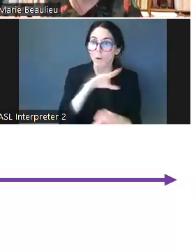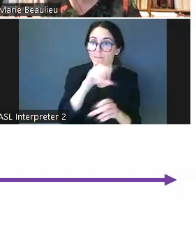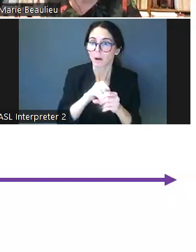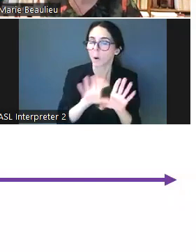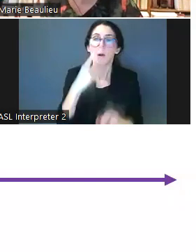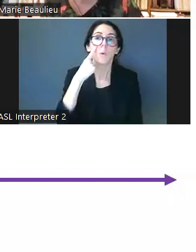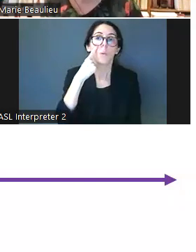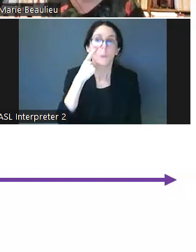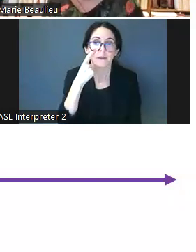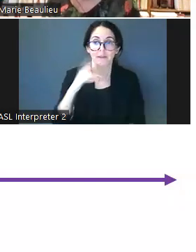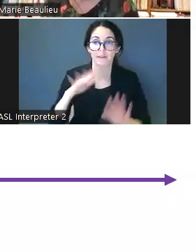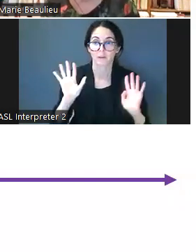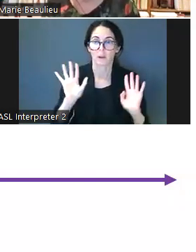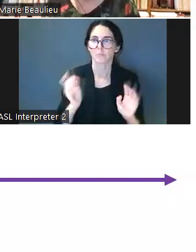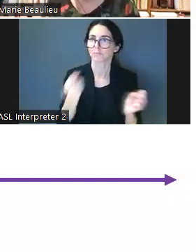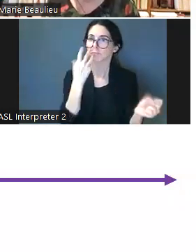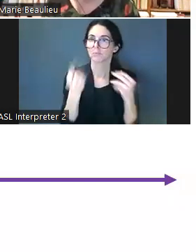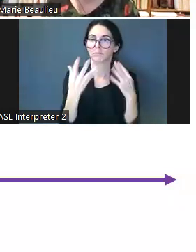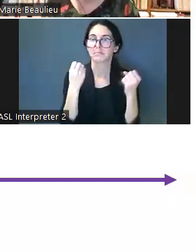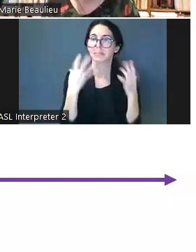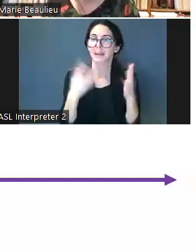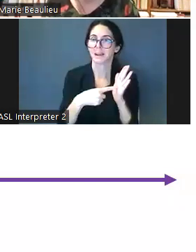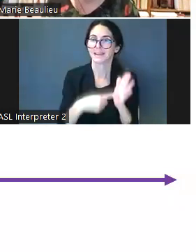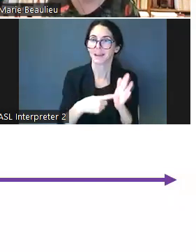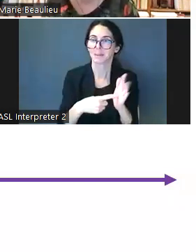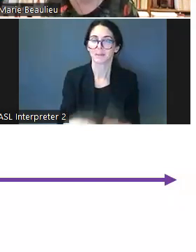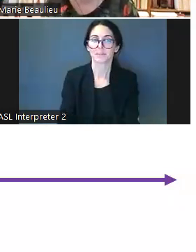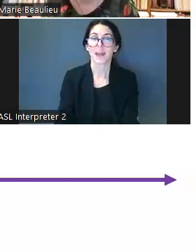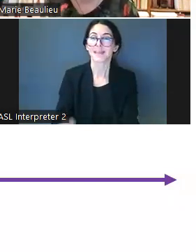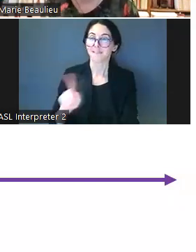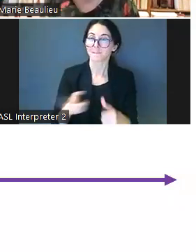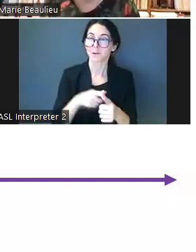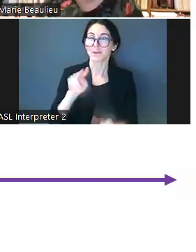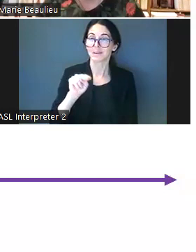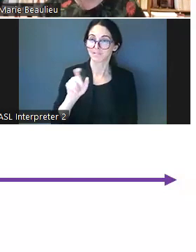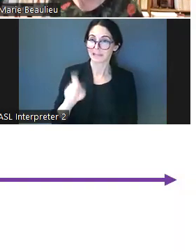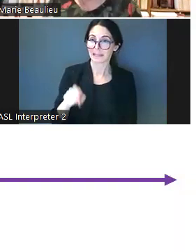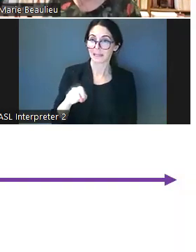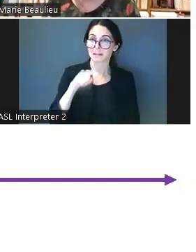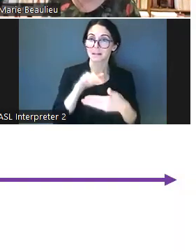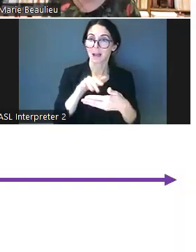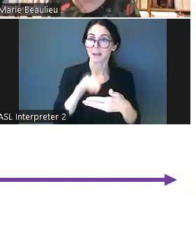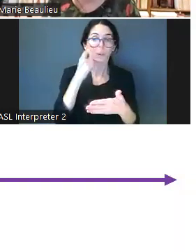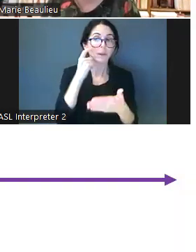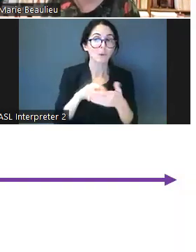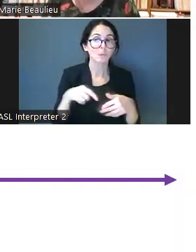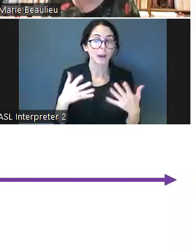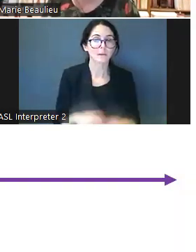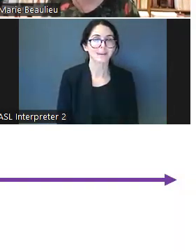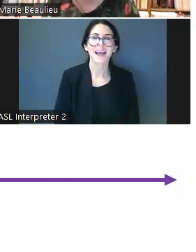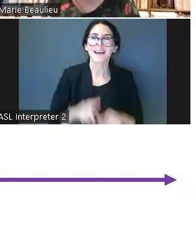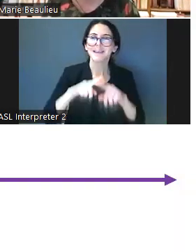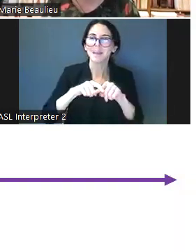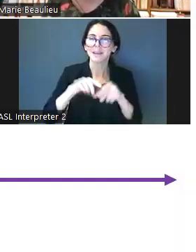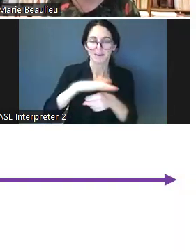many examples came. And actually, what we found in that first needs study was that certain spaces